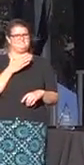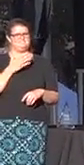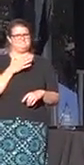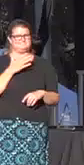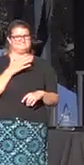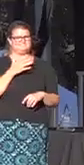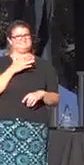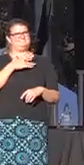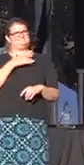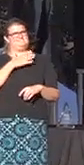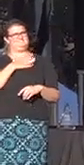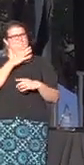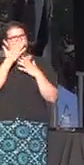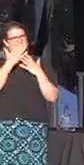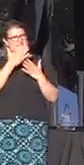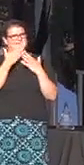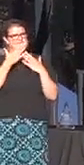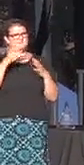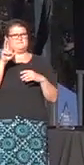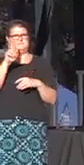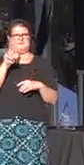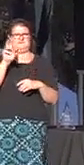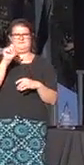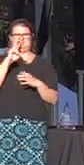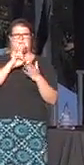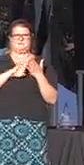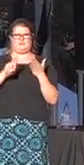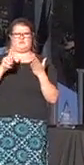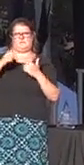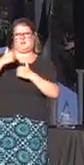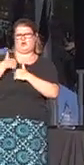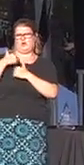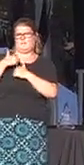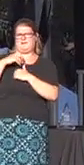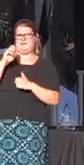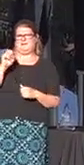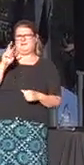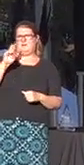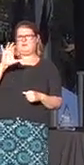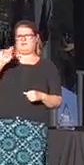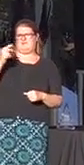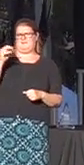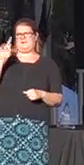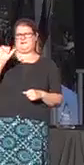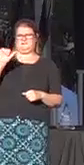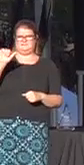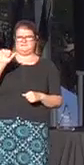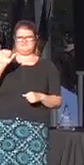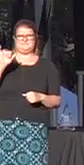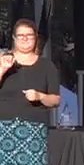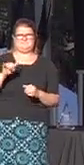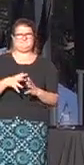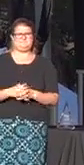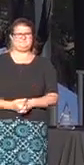heartfelt thanks to United States Secretary of the Army Eric Fanning.